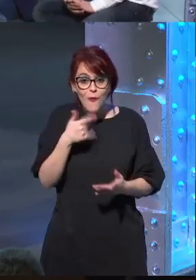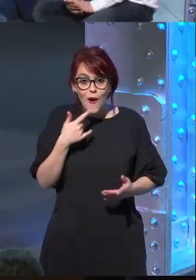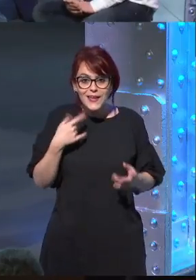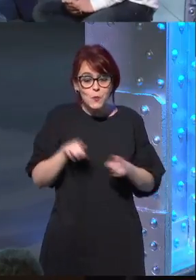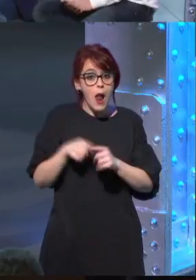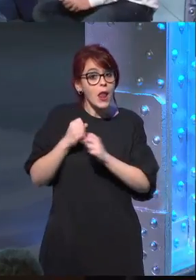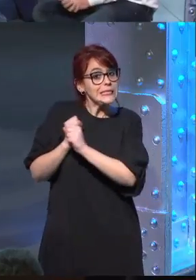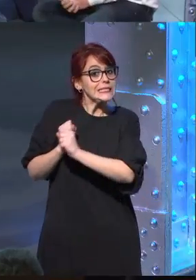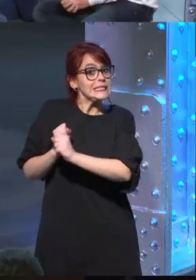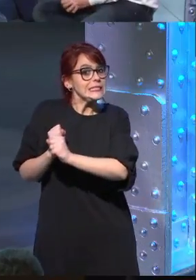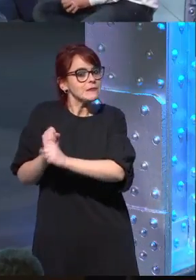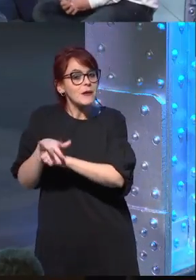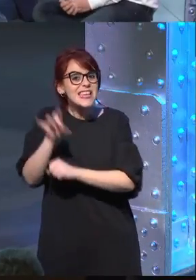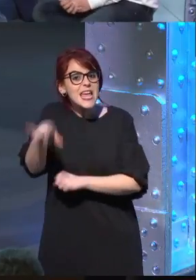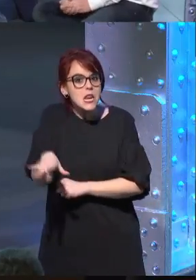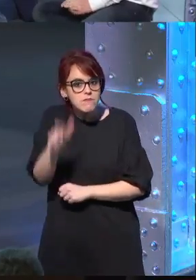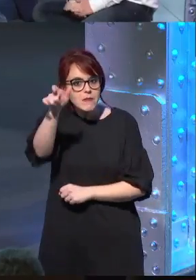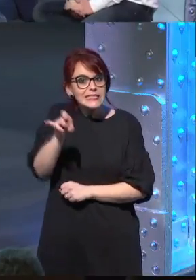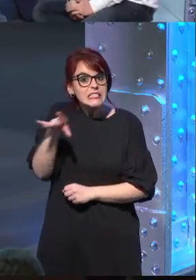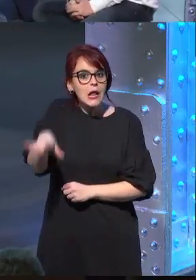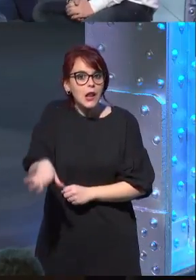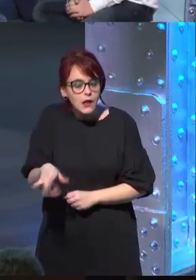What if you silence your mobile phone? That's